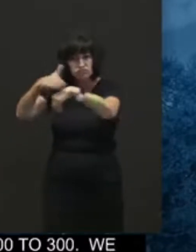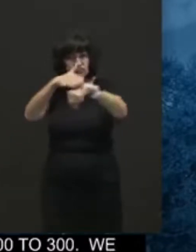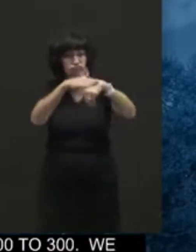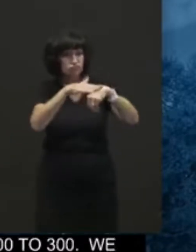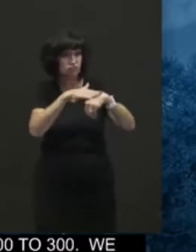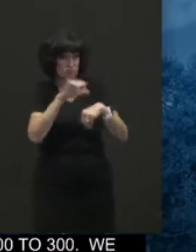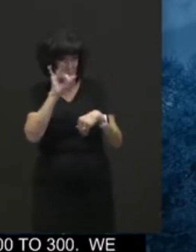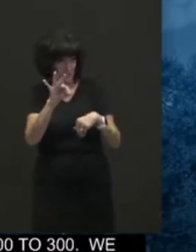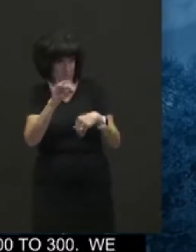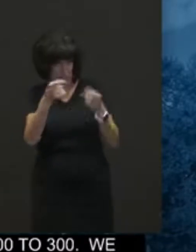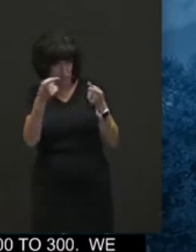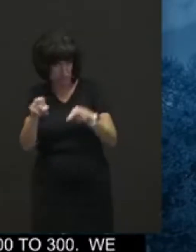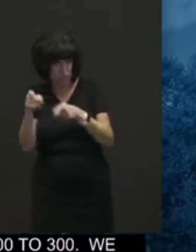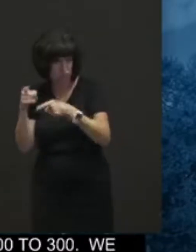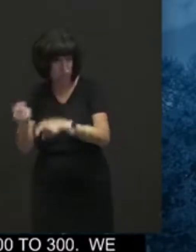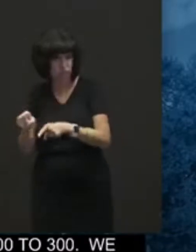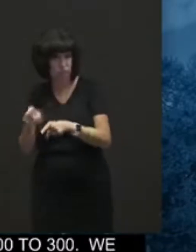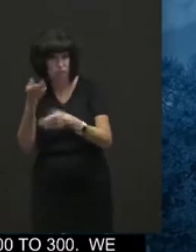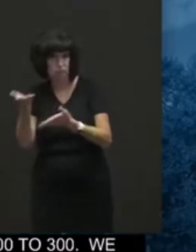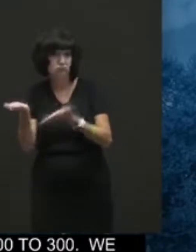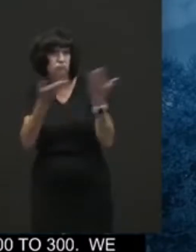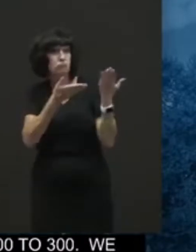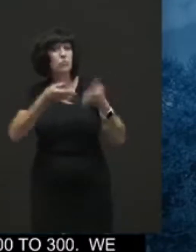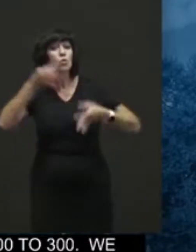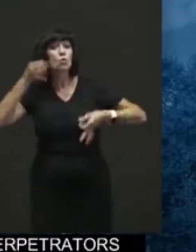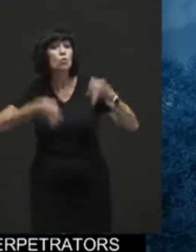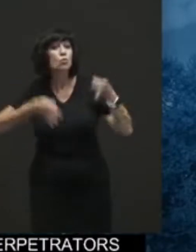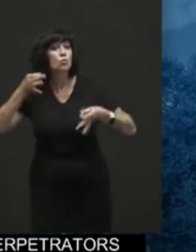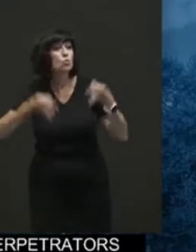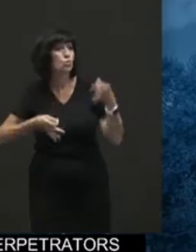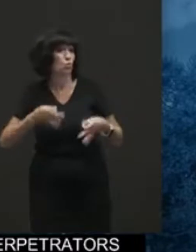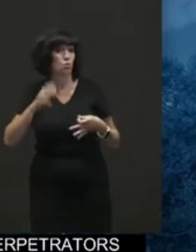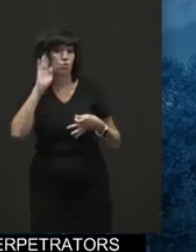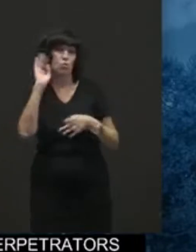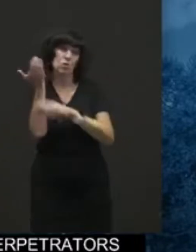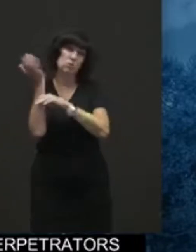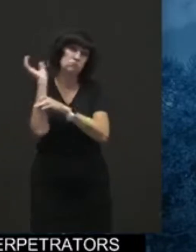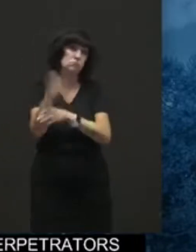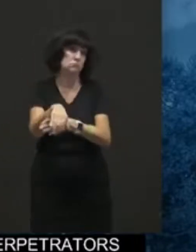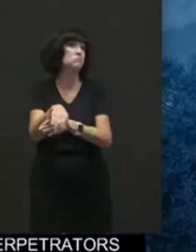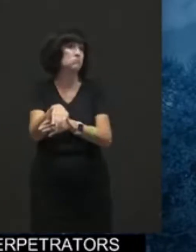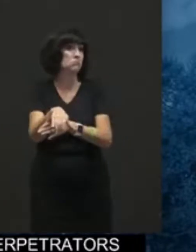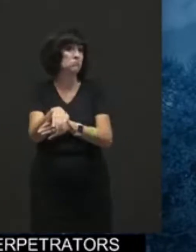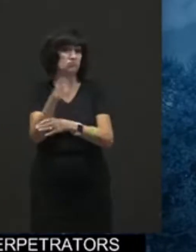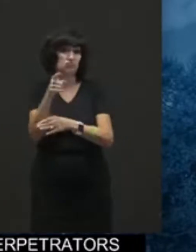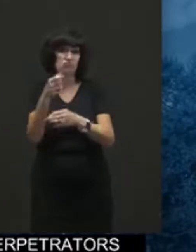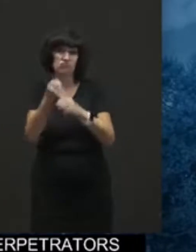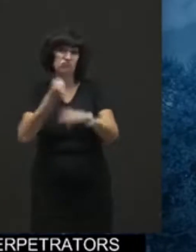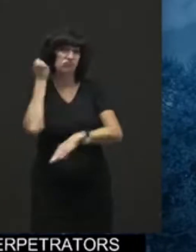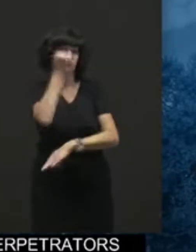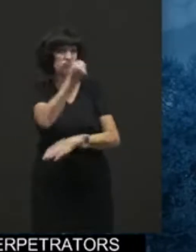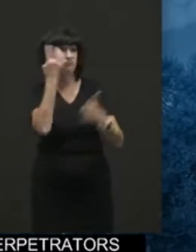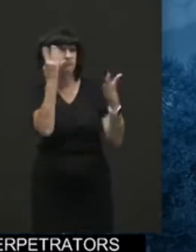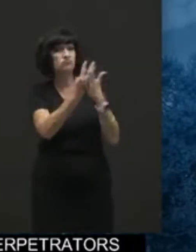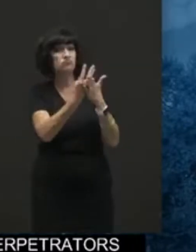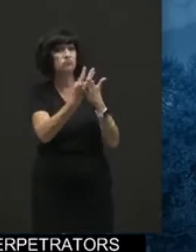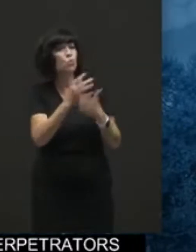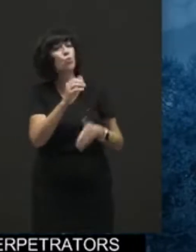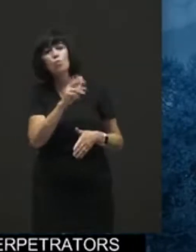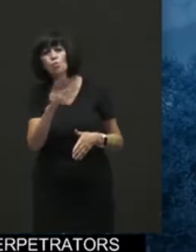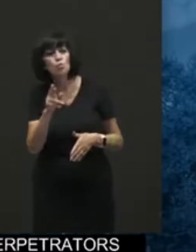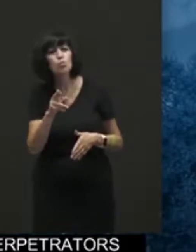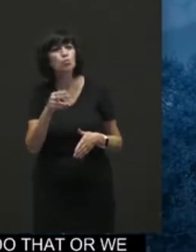you continue to do that, and then we're going to come down with the full force of the law on you, or we'll help you find a way